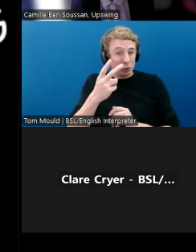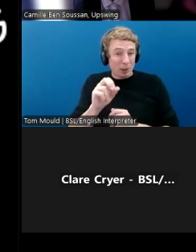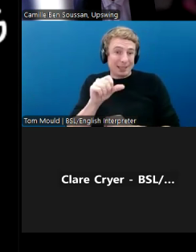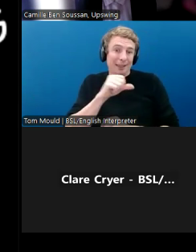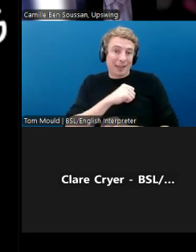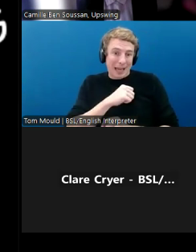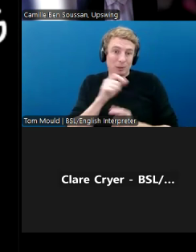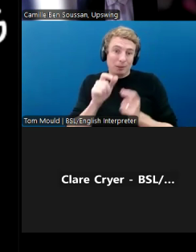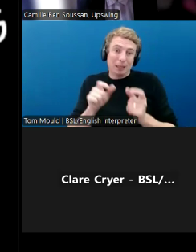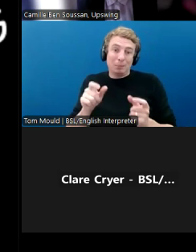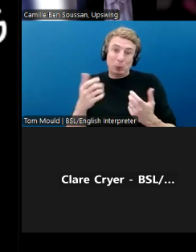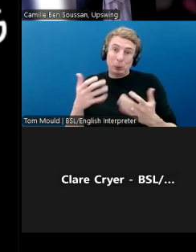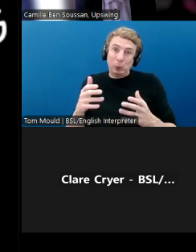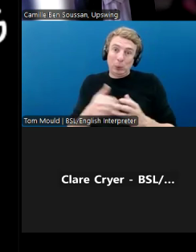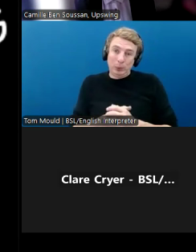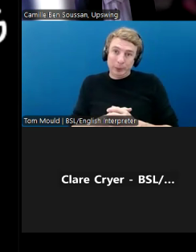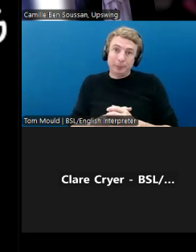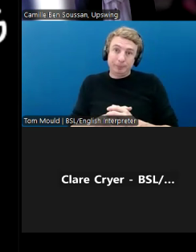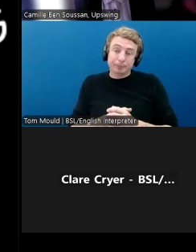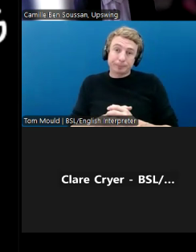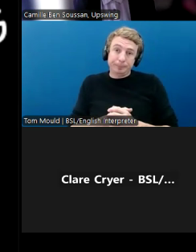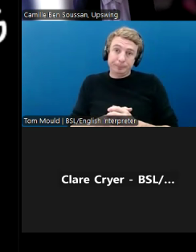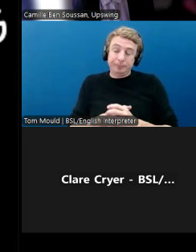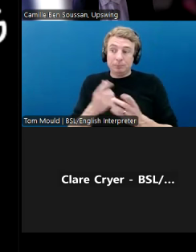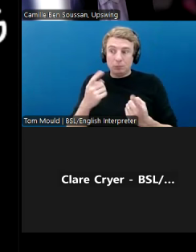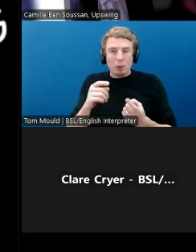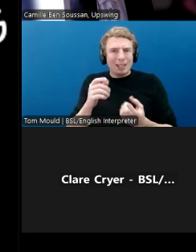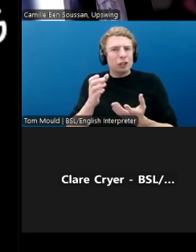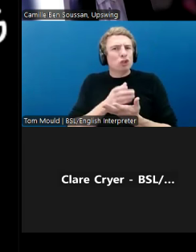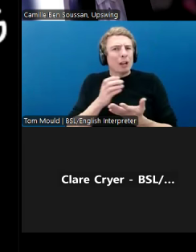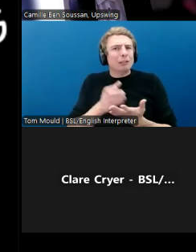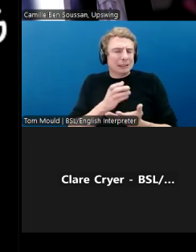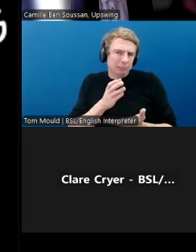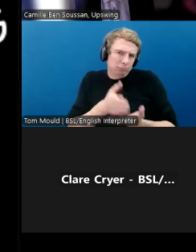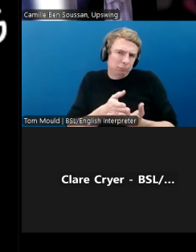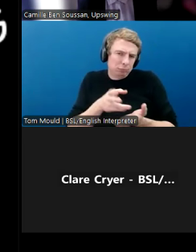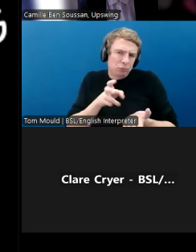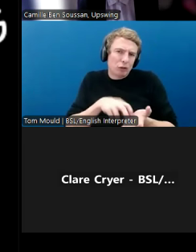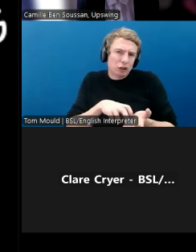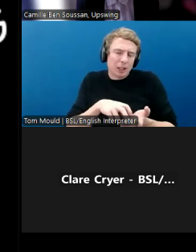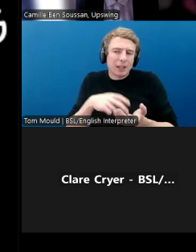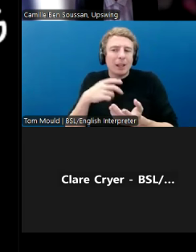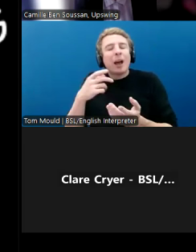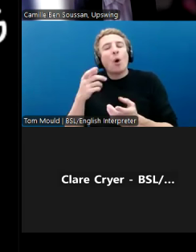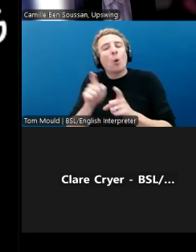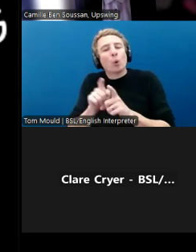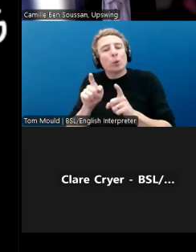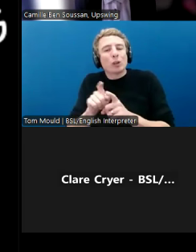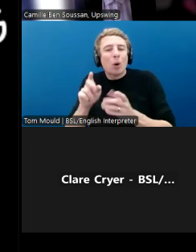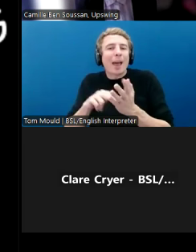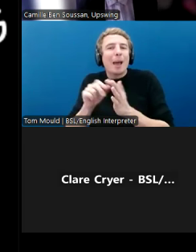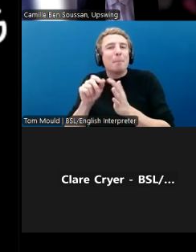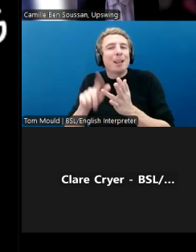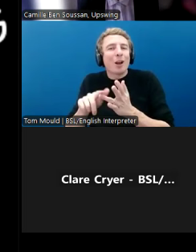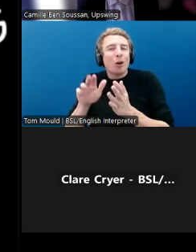beyond. We are a registered charity and an Arts Council England NPO. So our work is always led